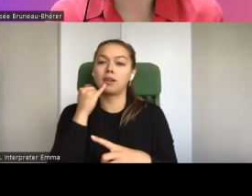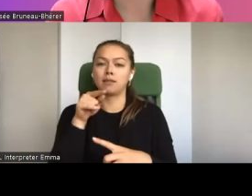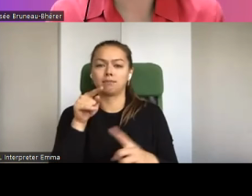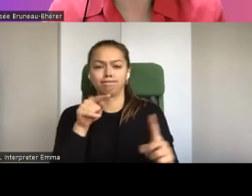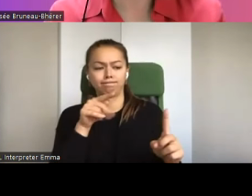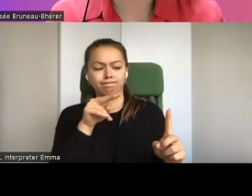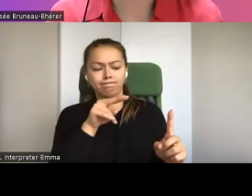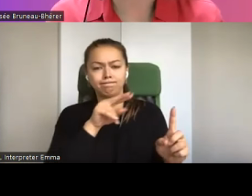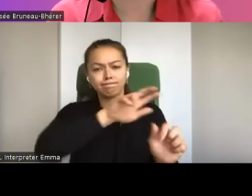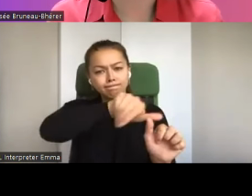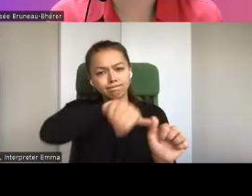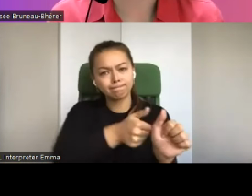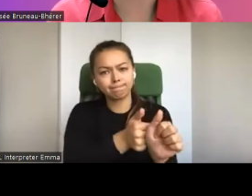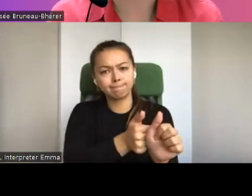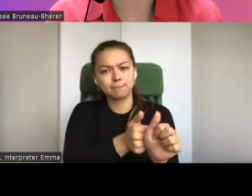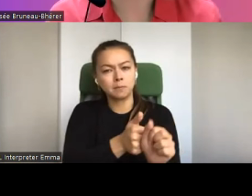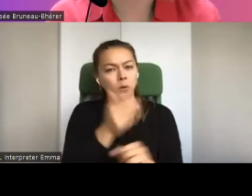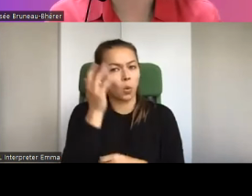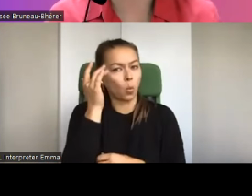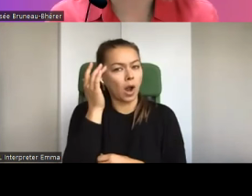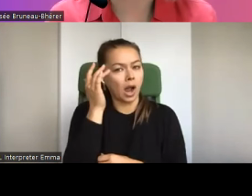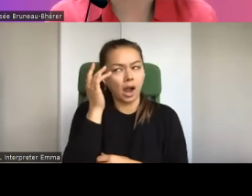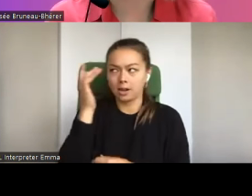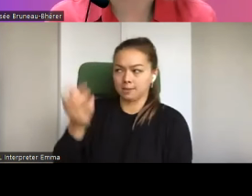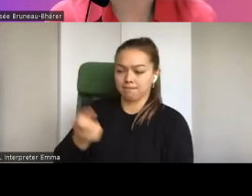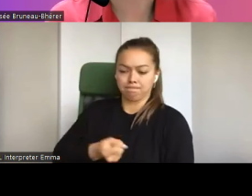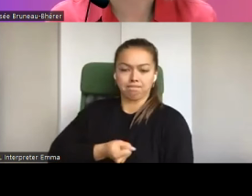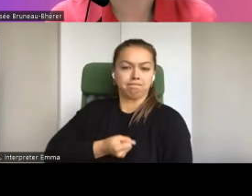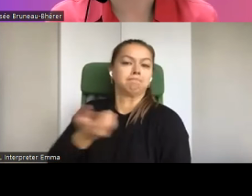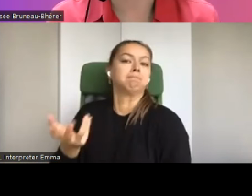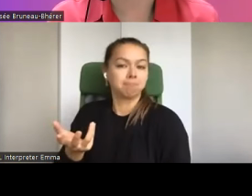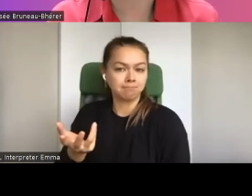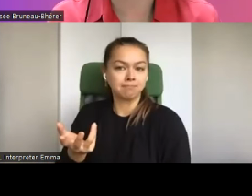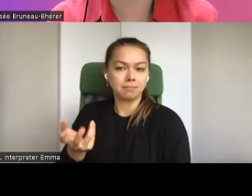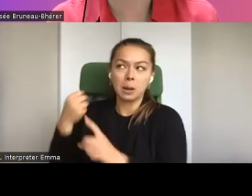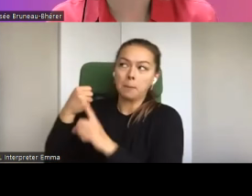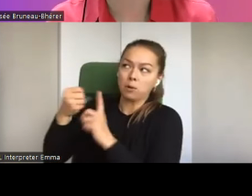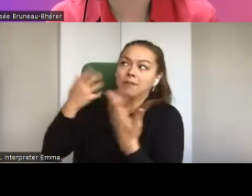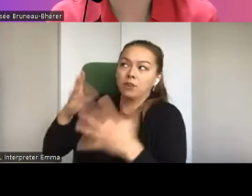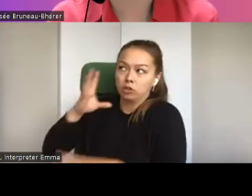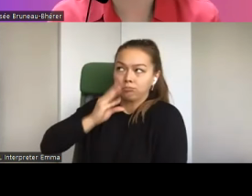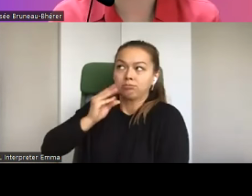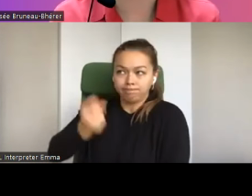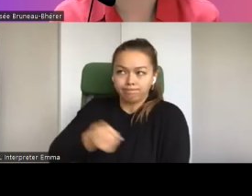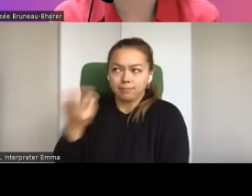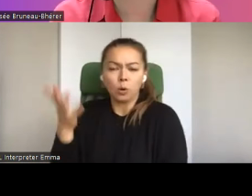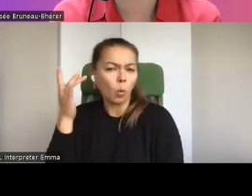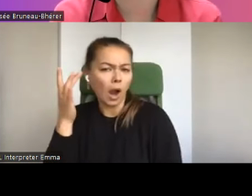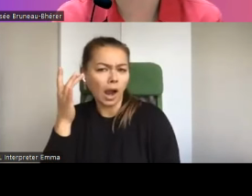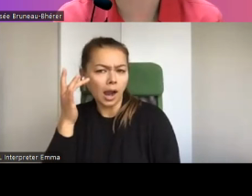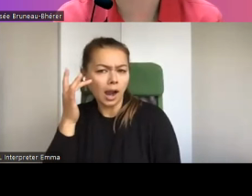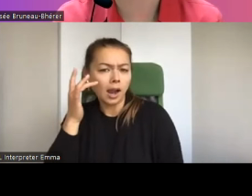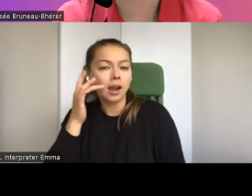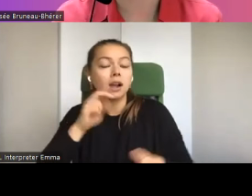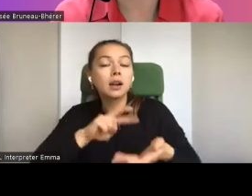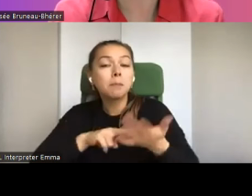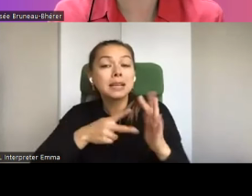he disclosed the abuse. So you have to remember when you use this trauma-informed approach that